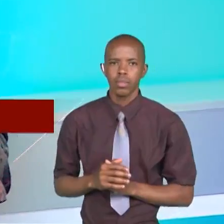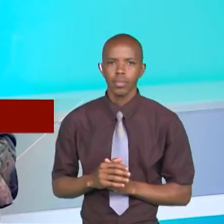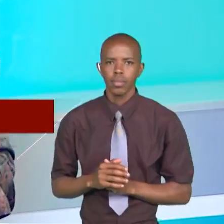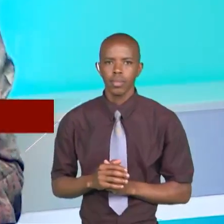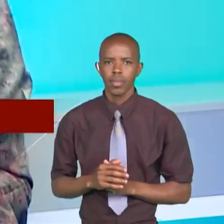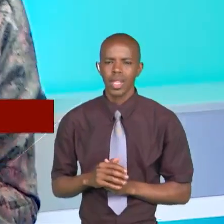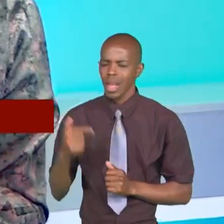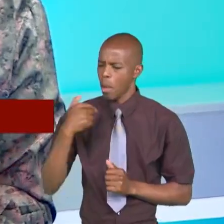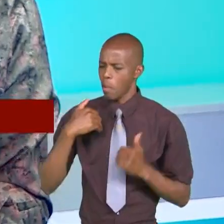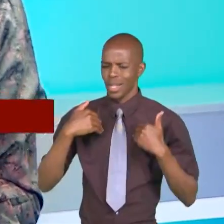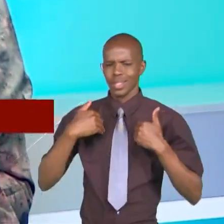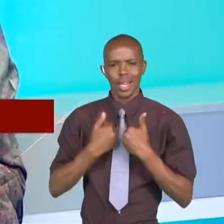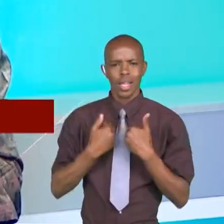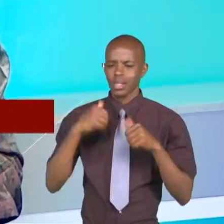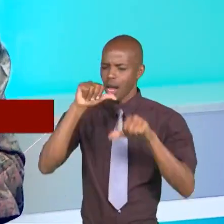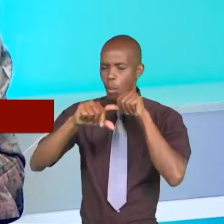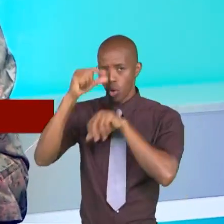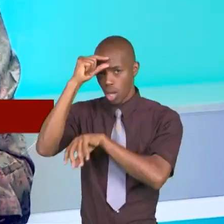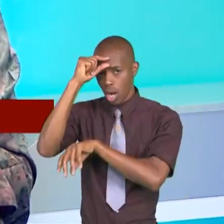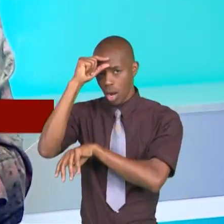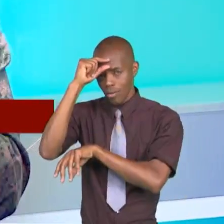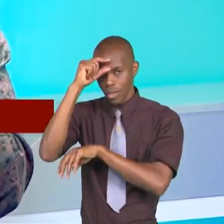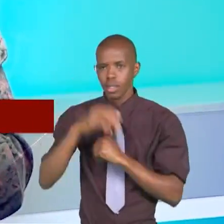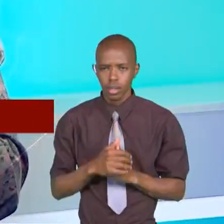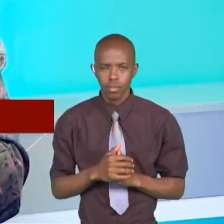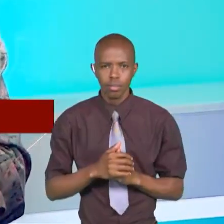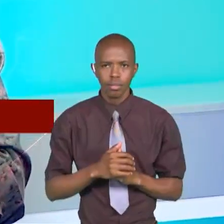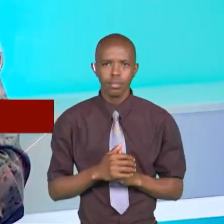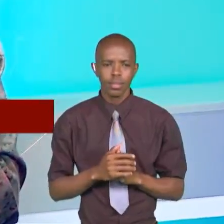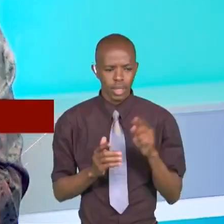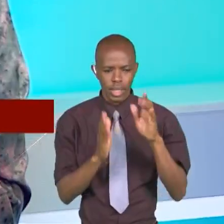protest. Nimechoka na wewe serikali. Sijui vile hii kijana wetu waliweza kujipanga.